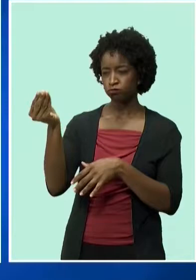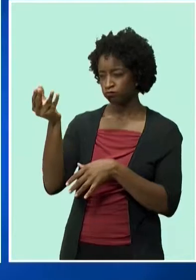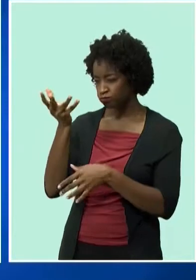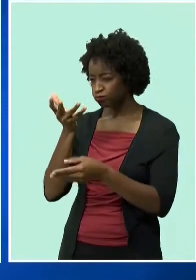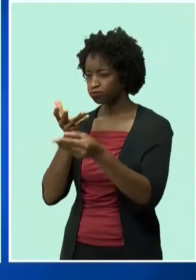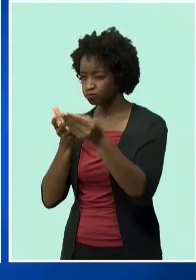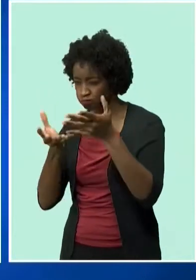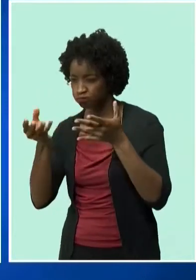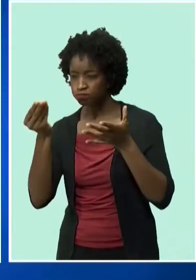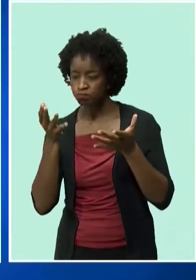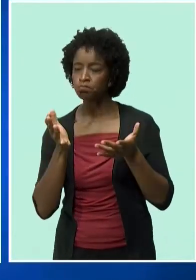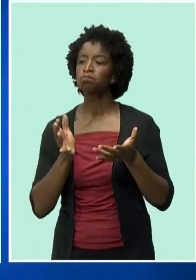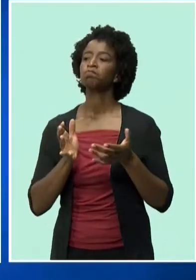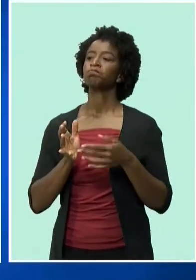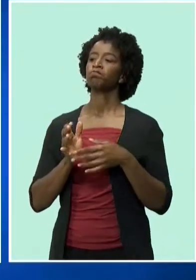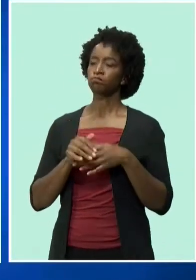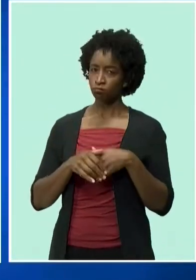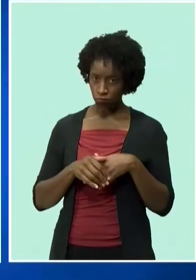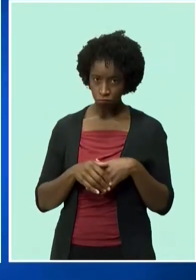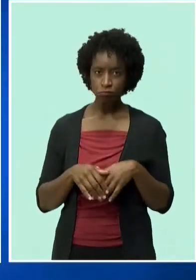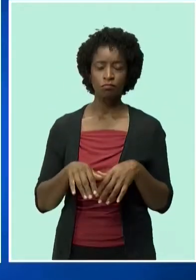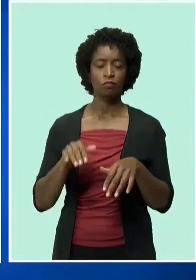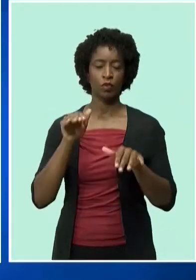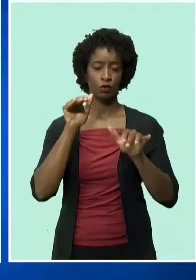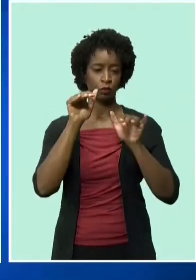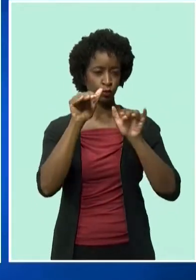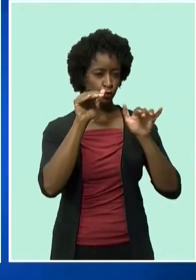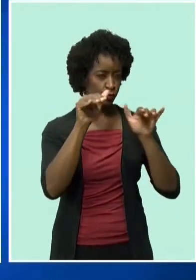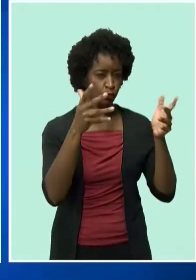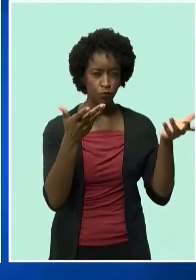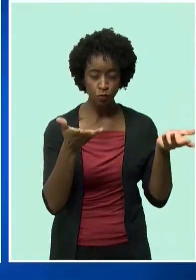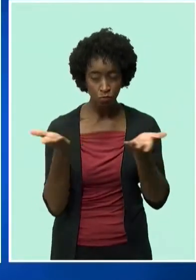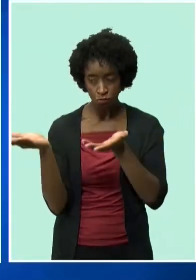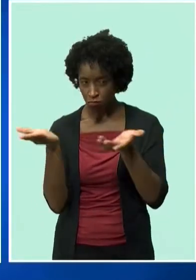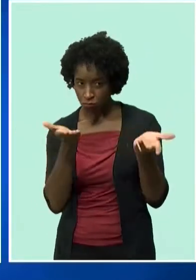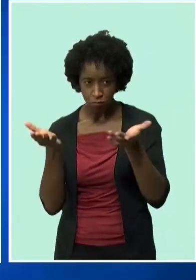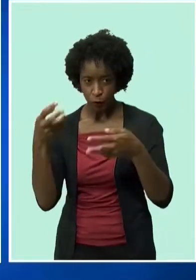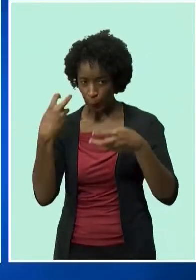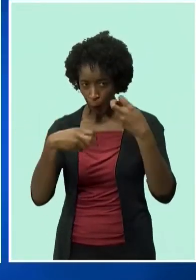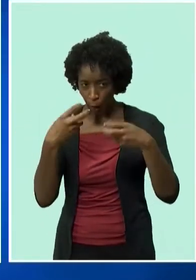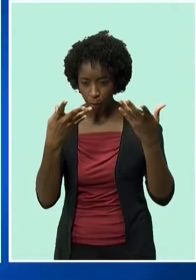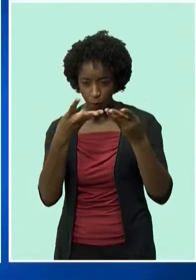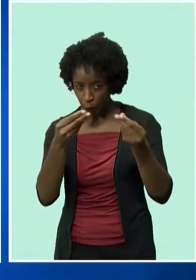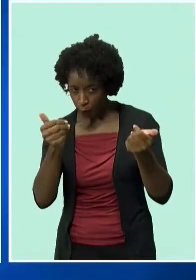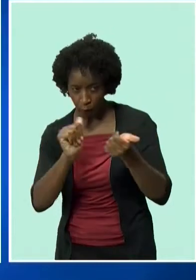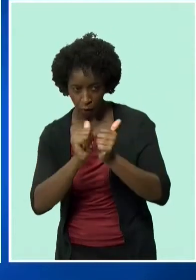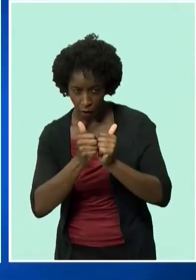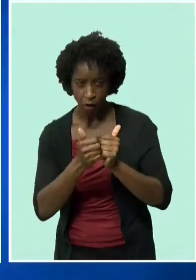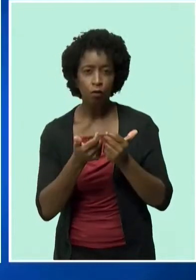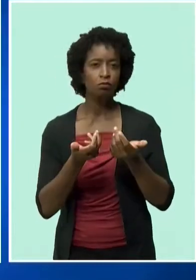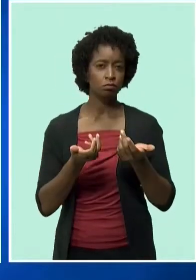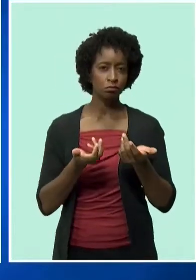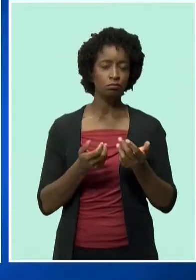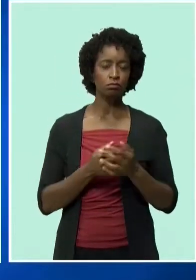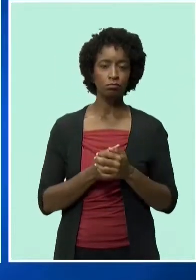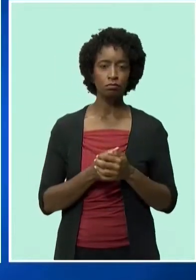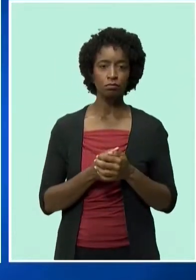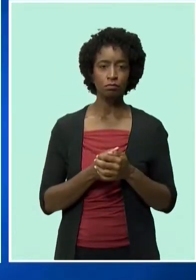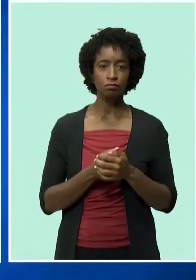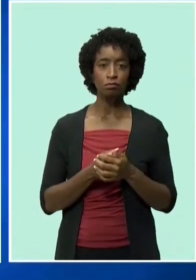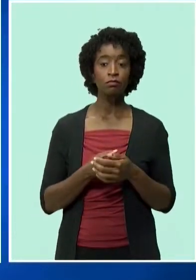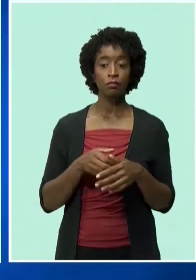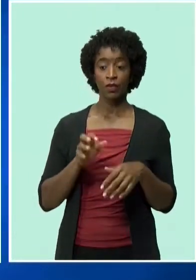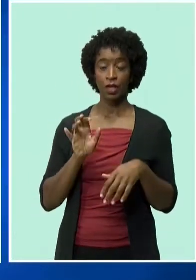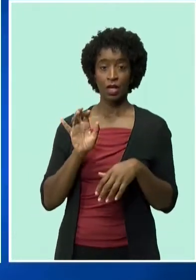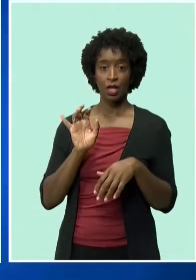with members, representing members, lobbying on behalf of members, and just generally speaking, all stakeholders in Barbados generally. Because if it